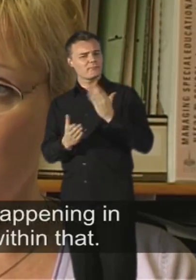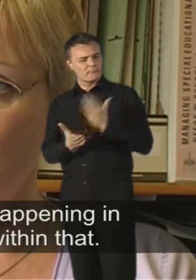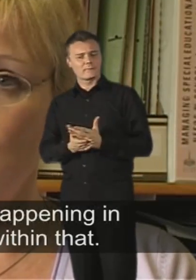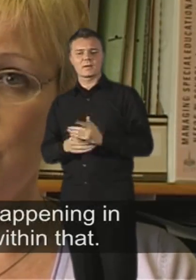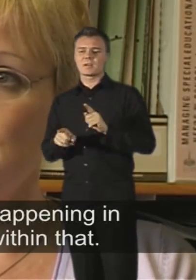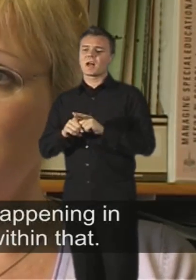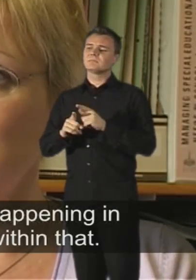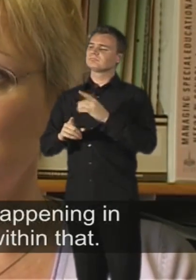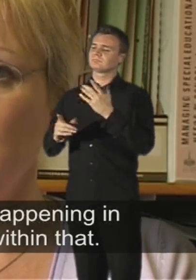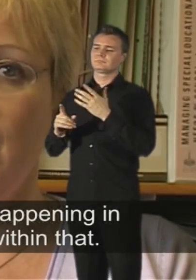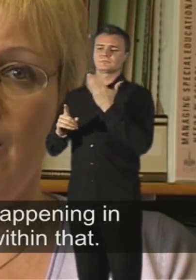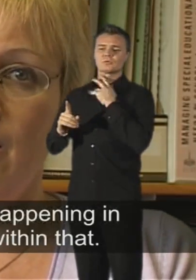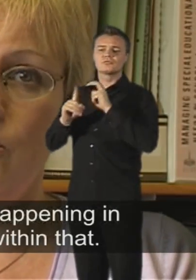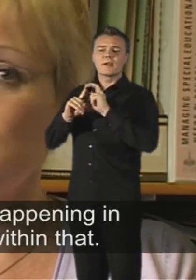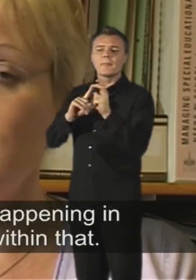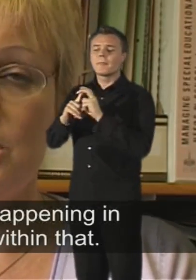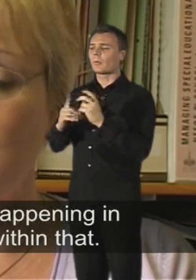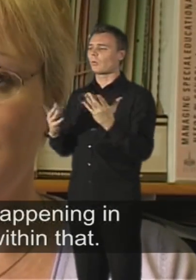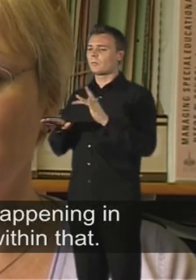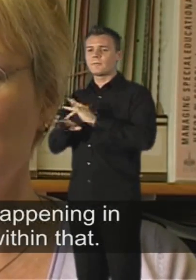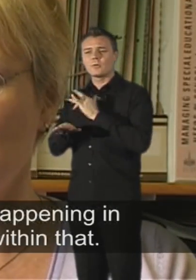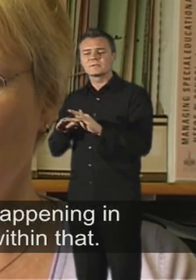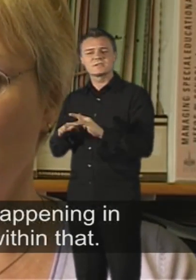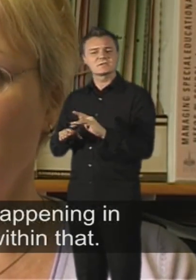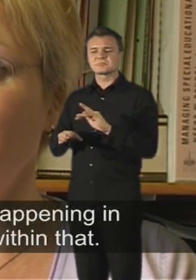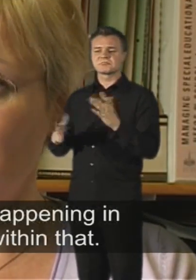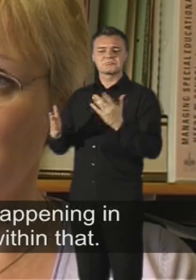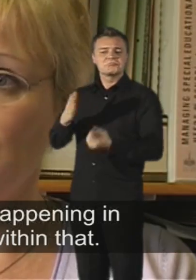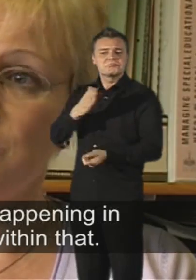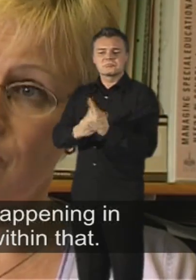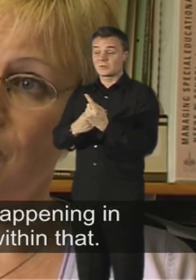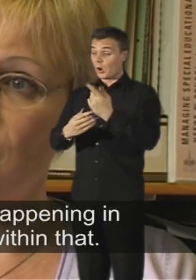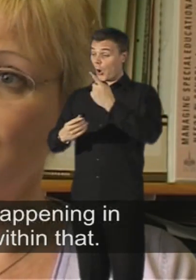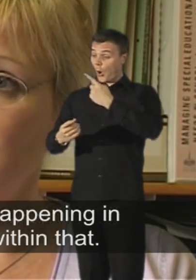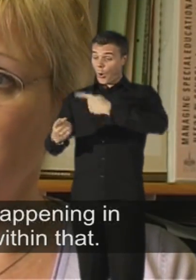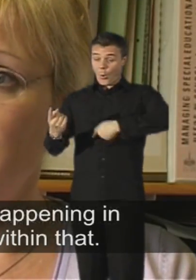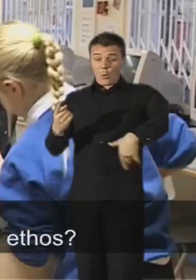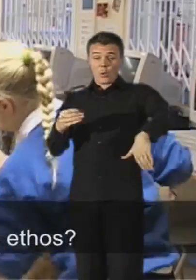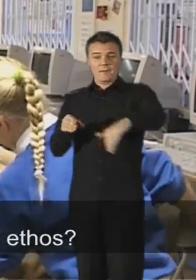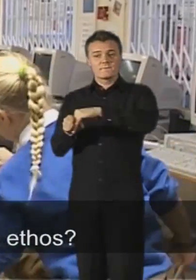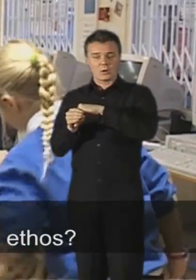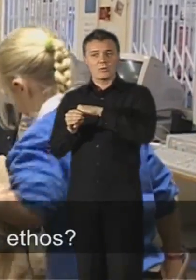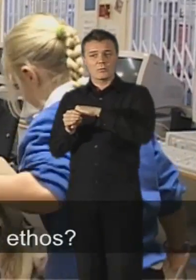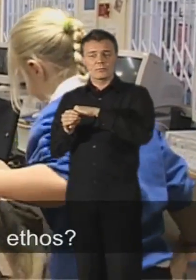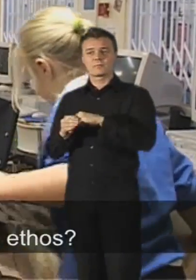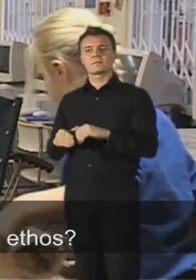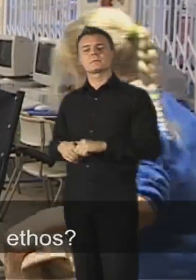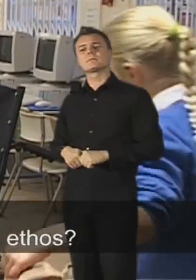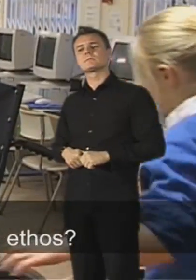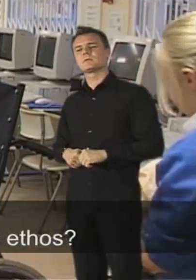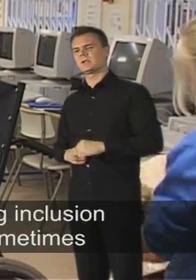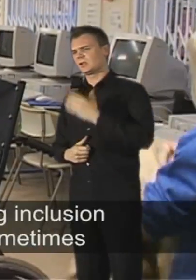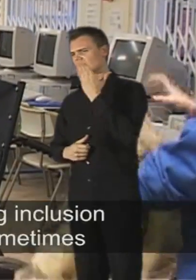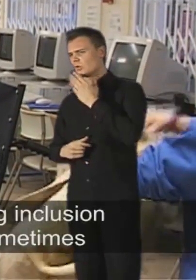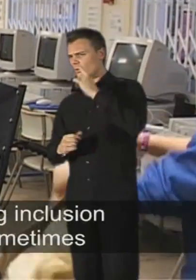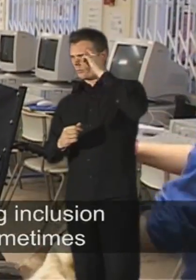school performances, whatever's happening in the school, everybody's involved within that. How has the school developed this